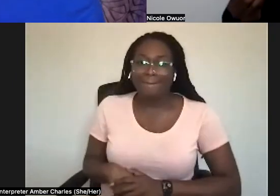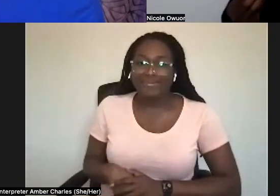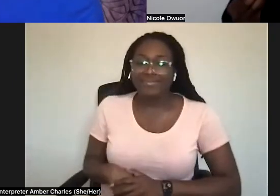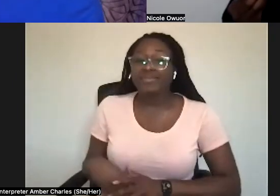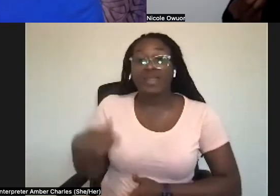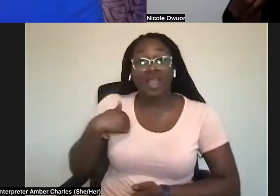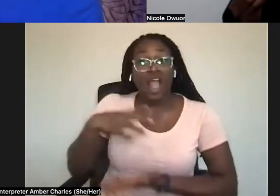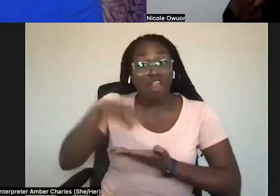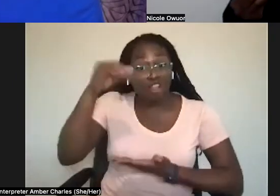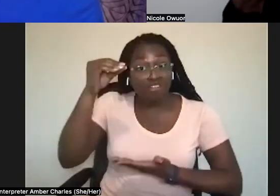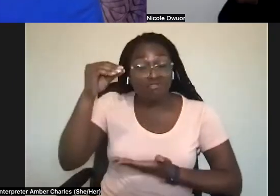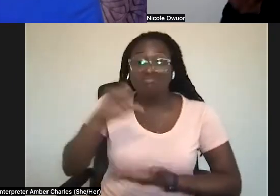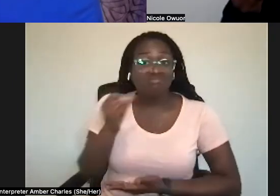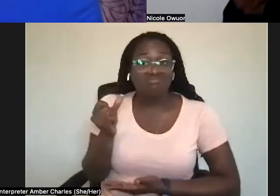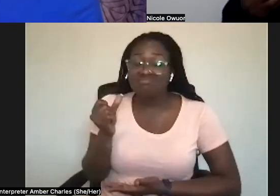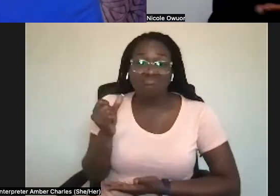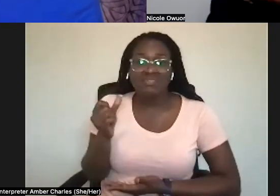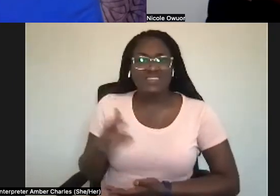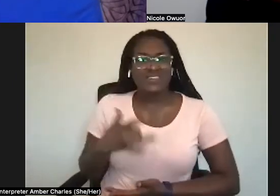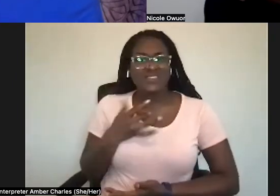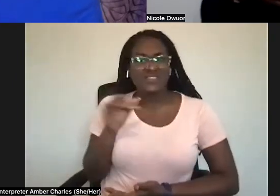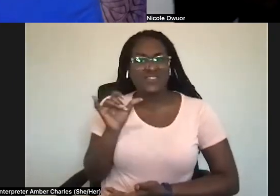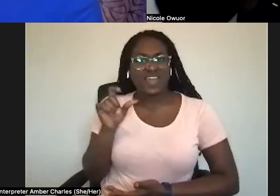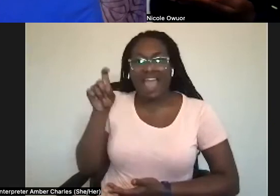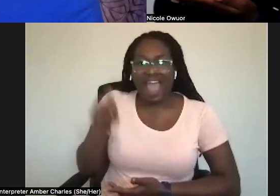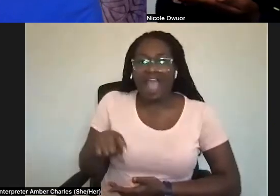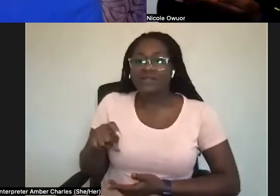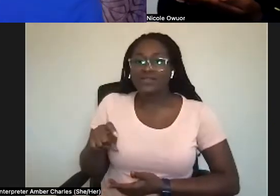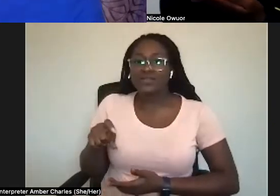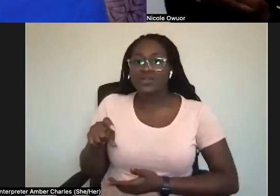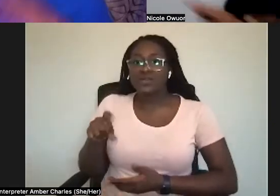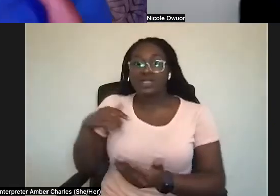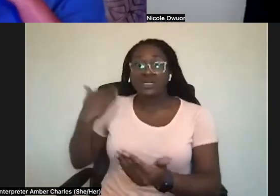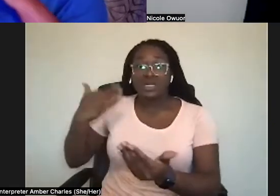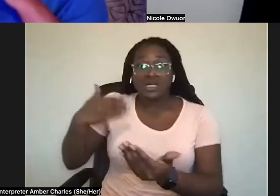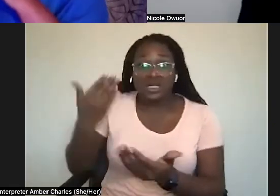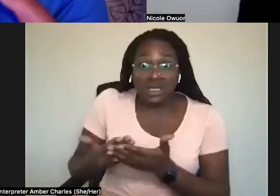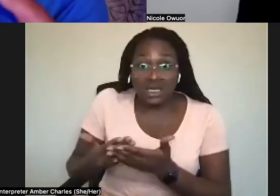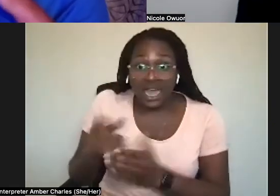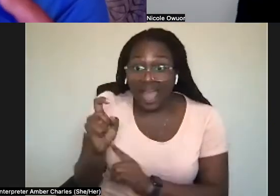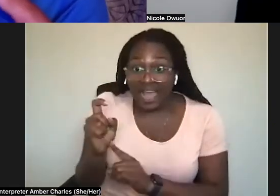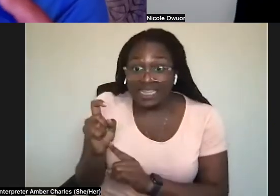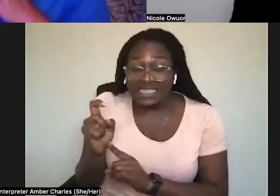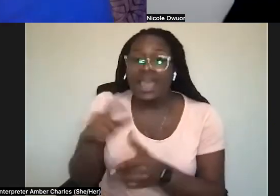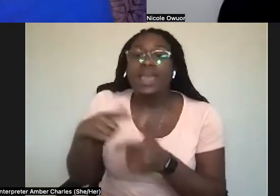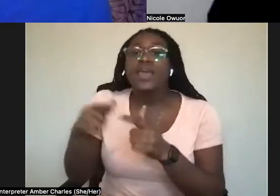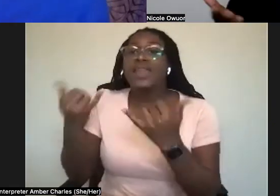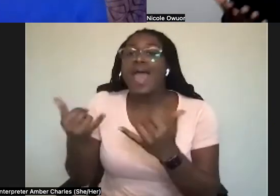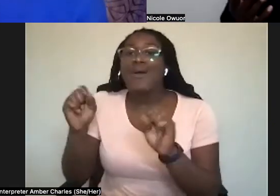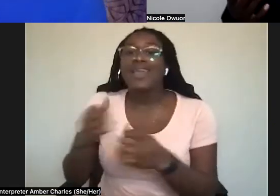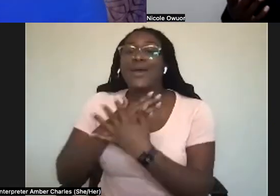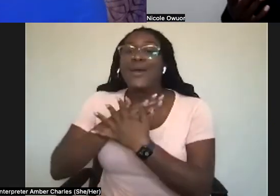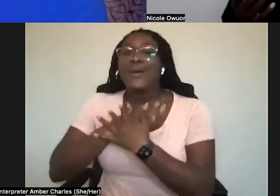learned not to feel like I have to get to X point before I can rest. It's